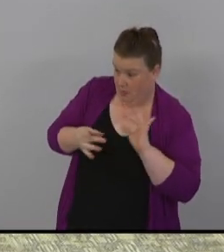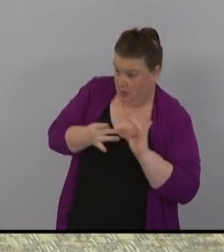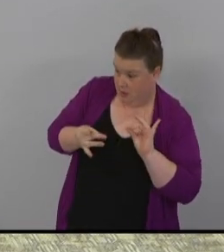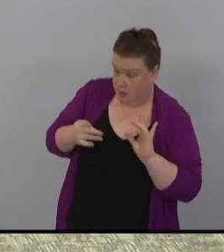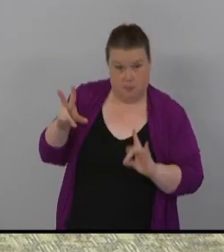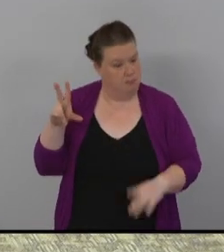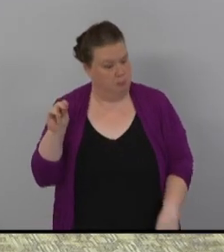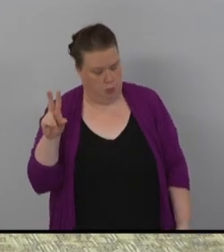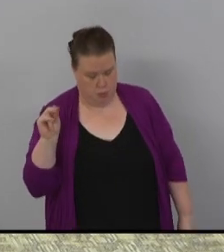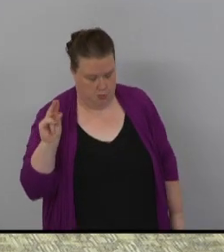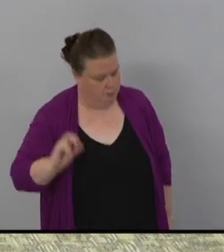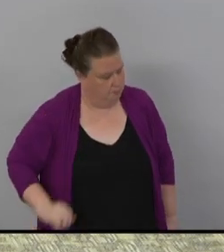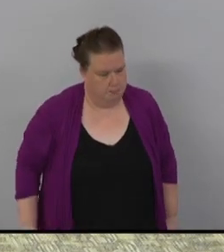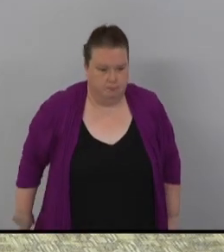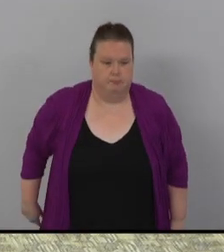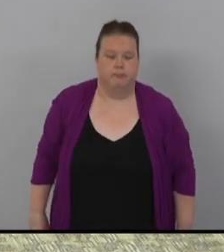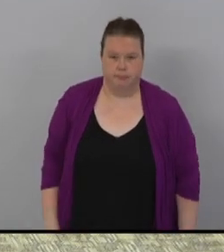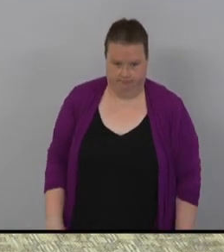No.